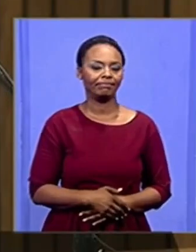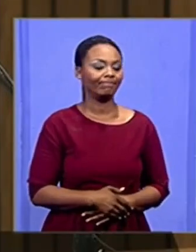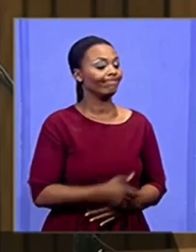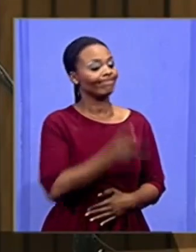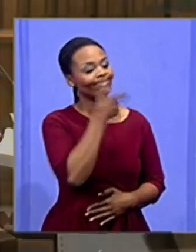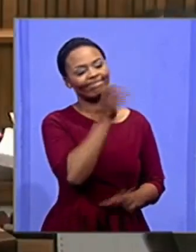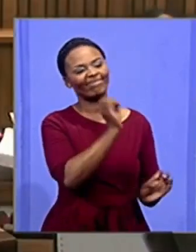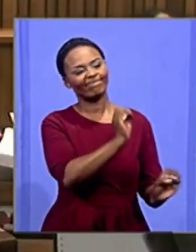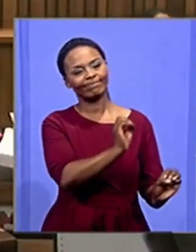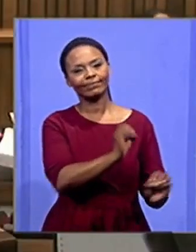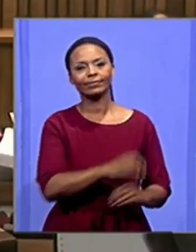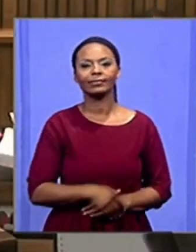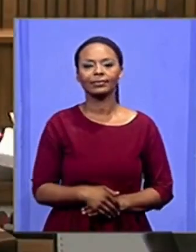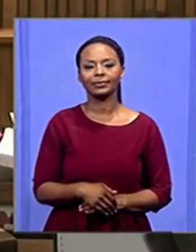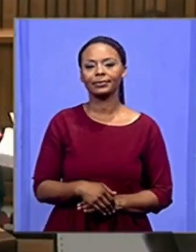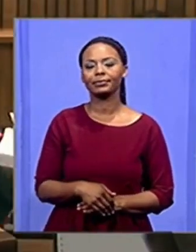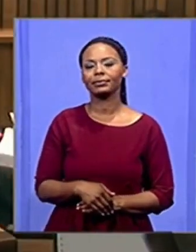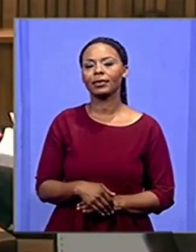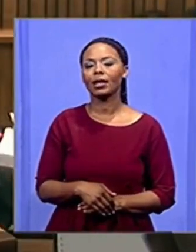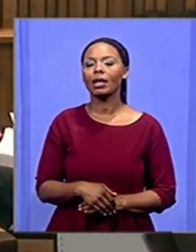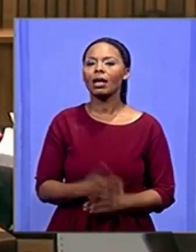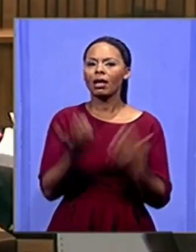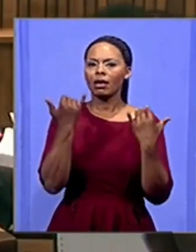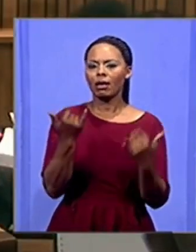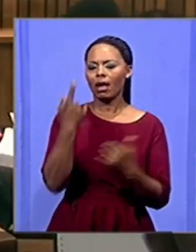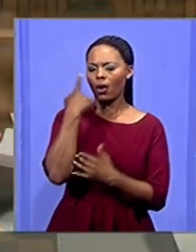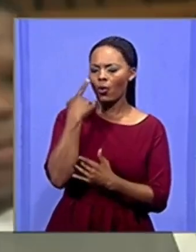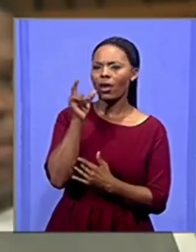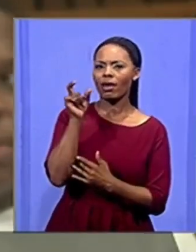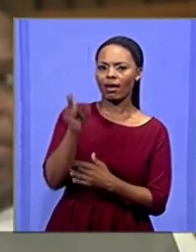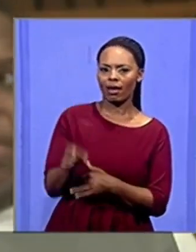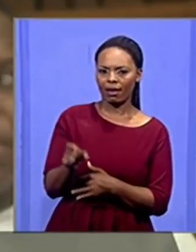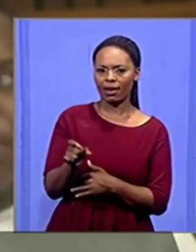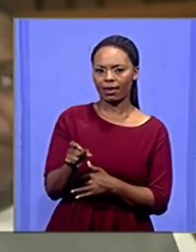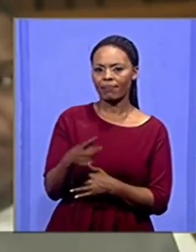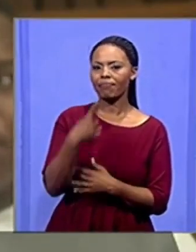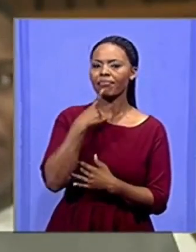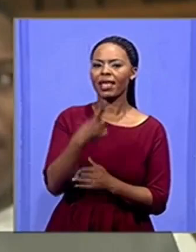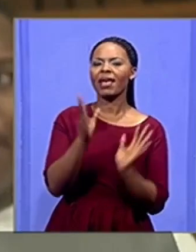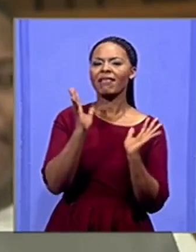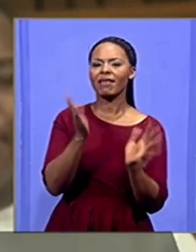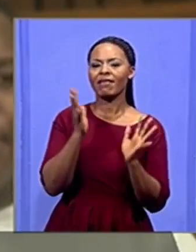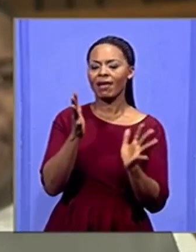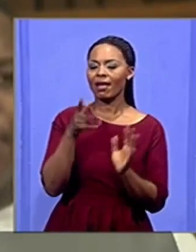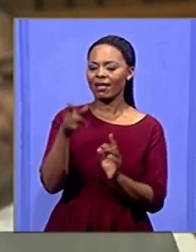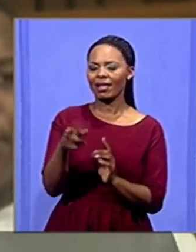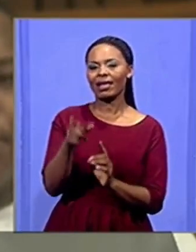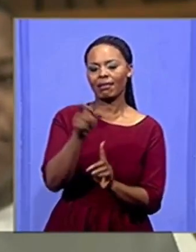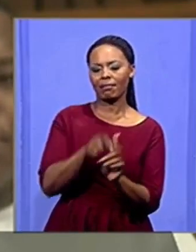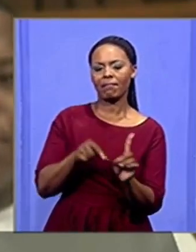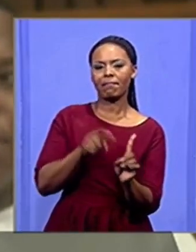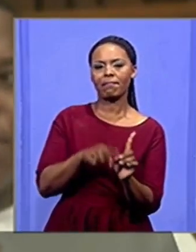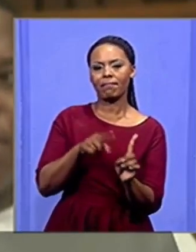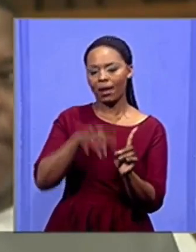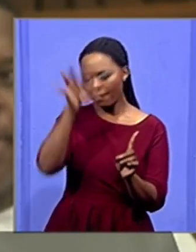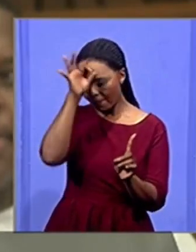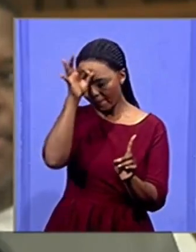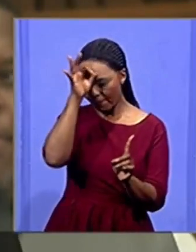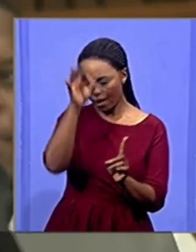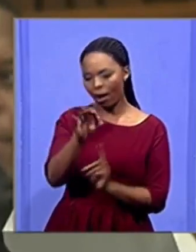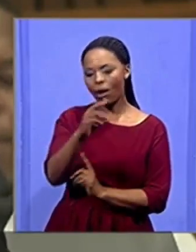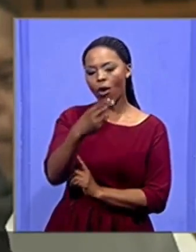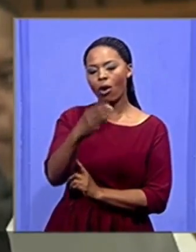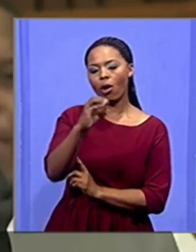No comment, yes. Firstly, there's a witness that the state intended to call. He is here. It's Lieutenant Colonel